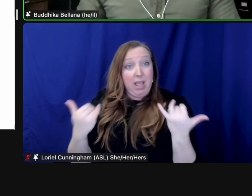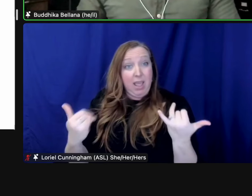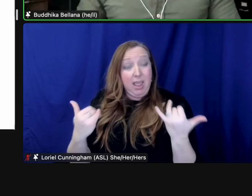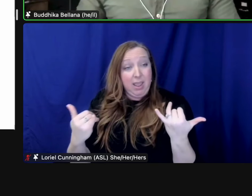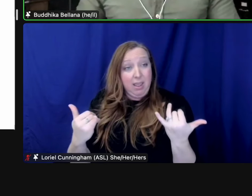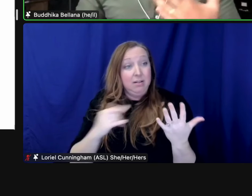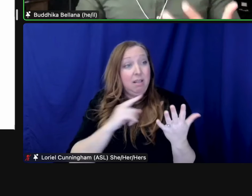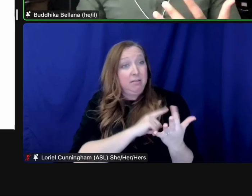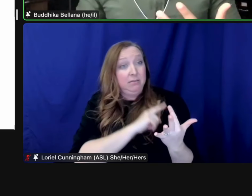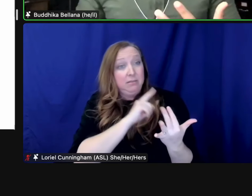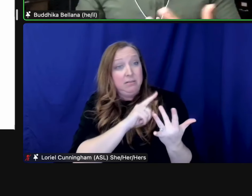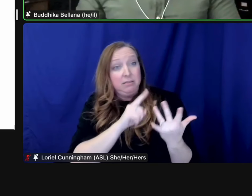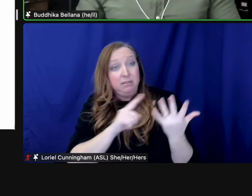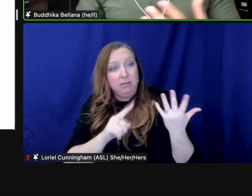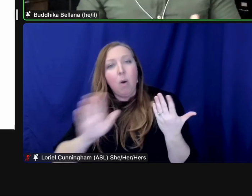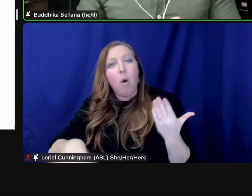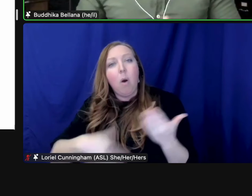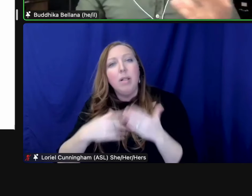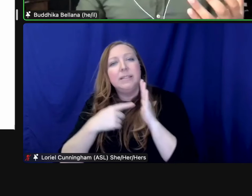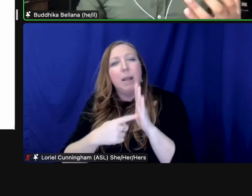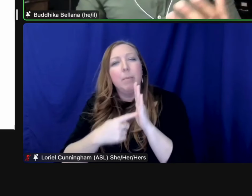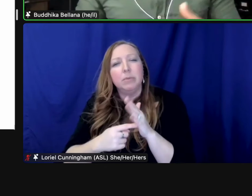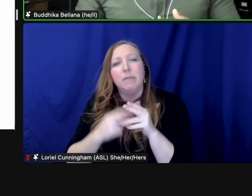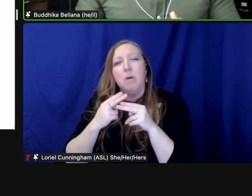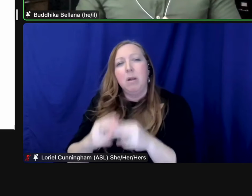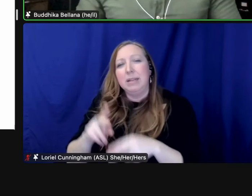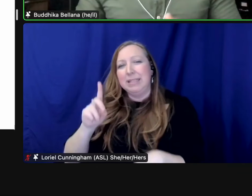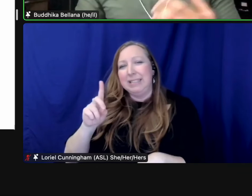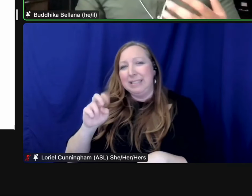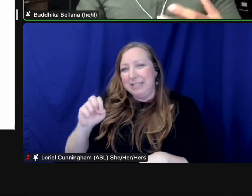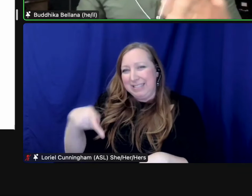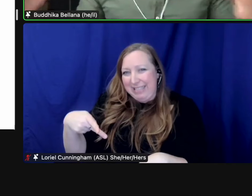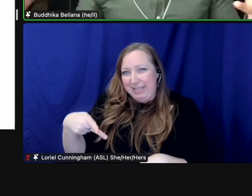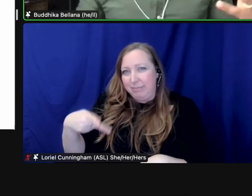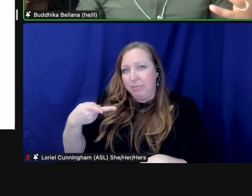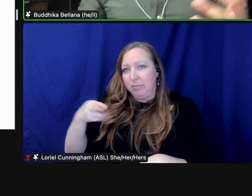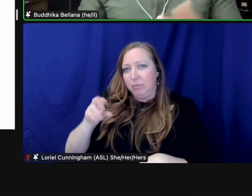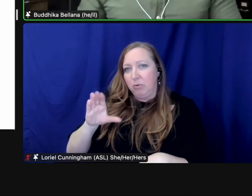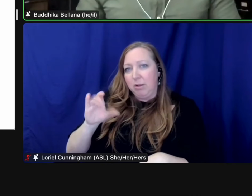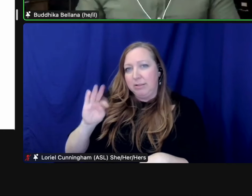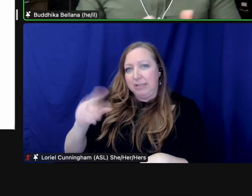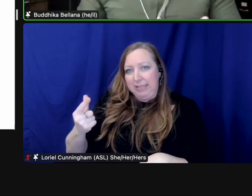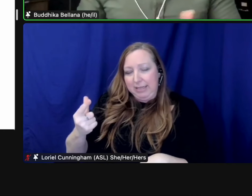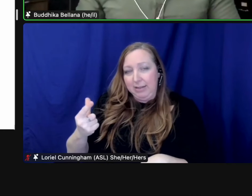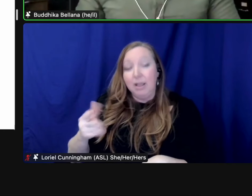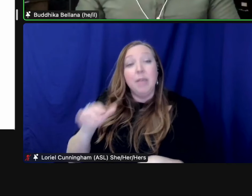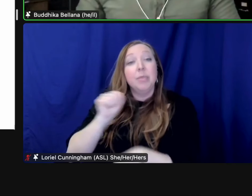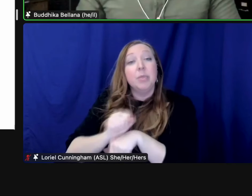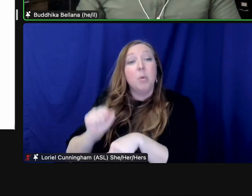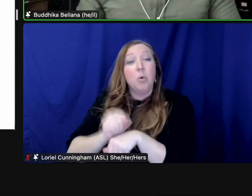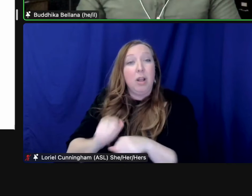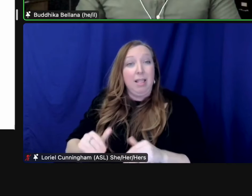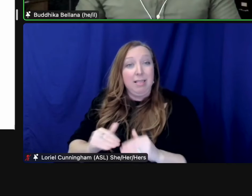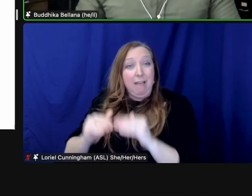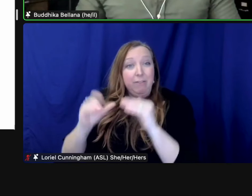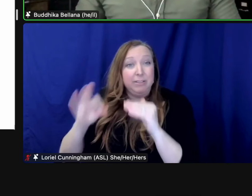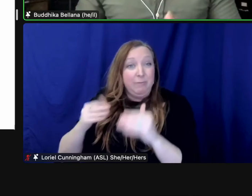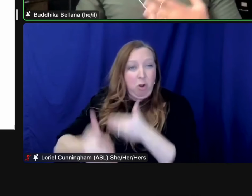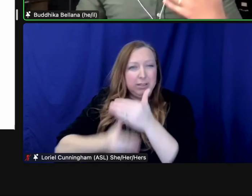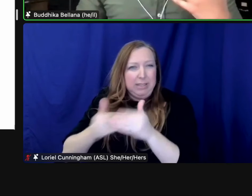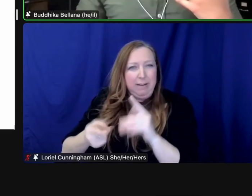of something called deep processing. And this is, I'm drawing from the work of Levels of Processing from Craig and Lockhart in the 70s,